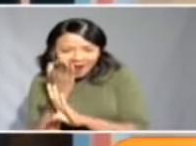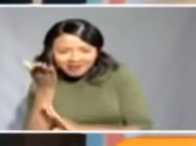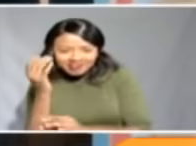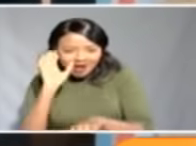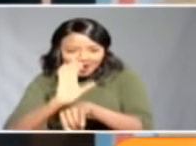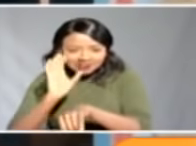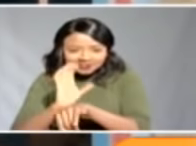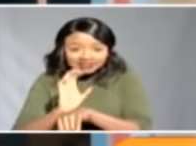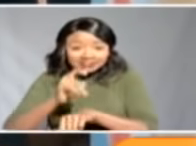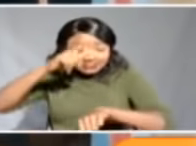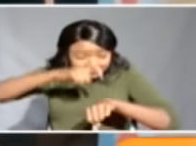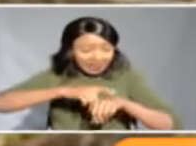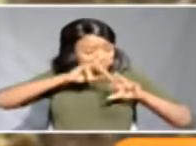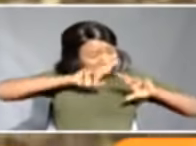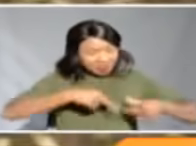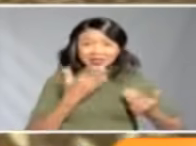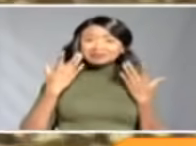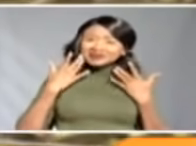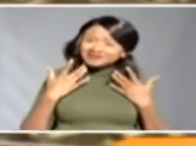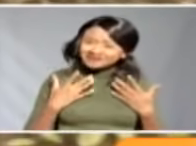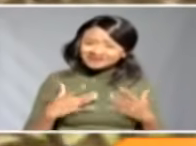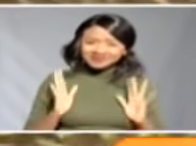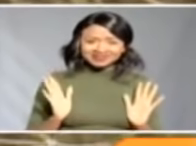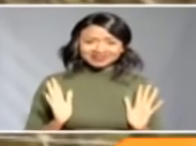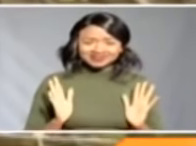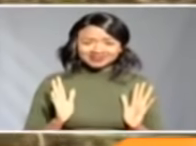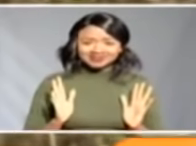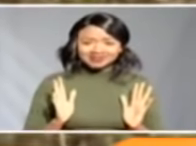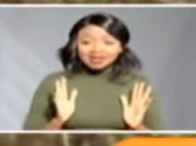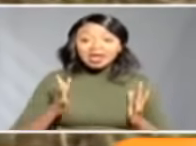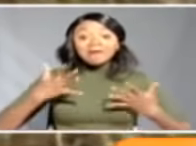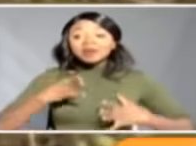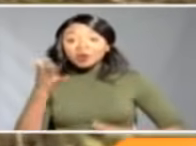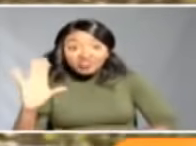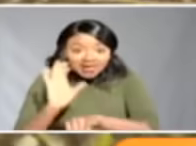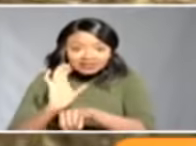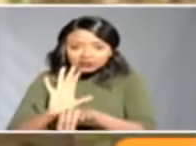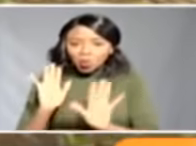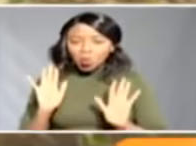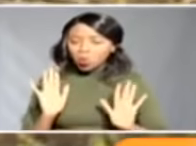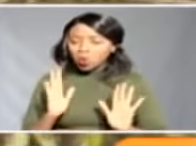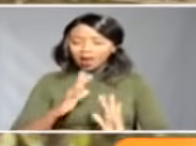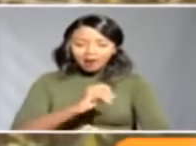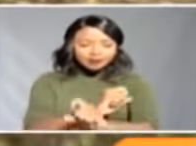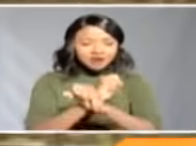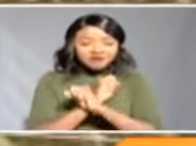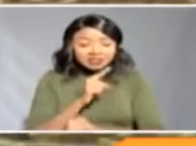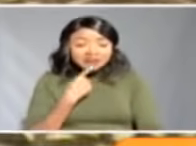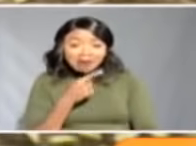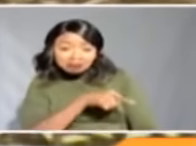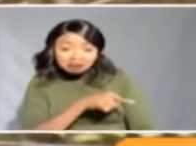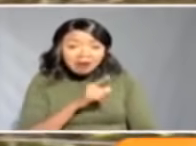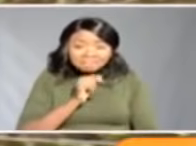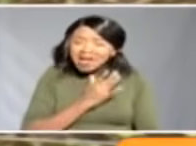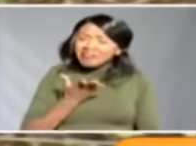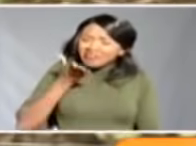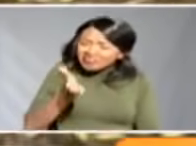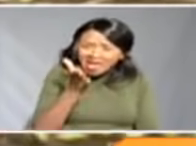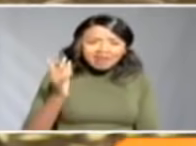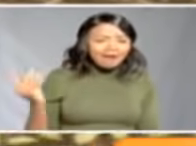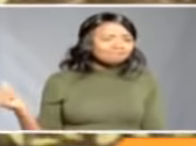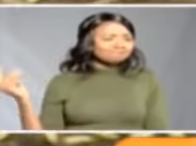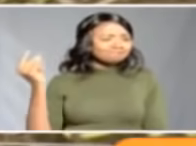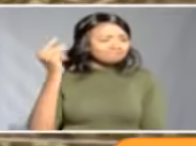soon after committing the crime. Watu wa kanisa wanamtetea wakisema ya kwamba huyo mtu alishinda kwa kanisa